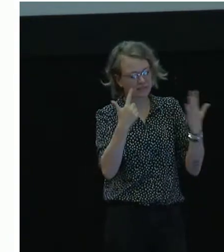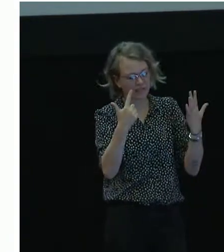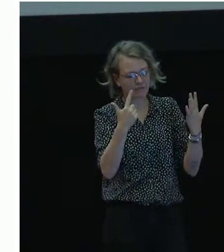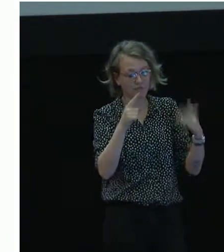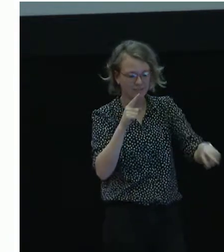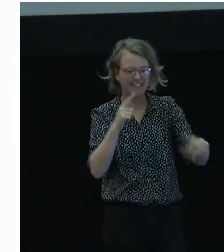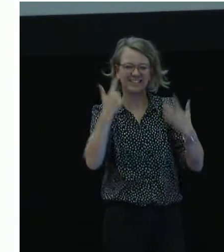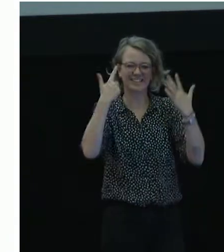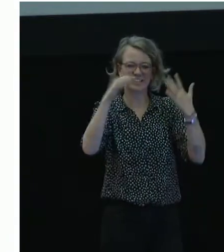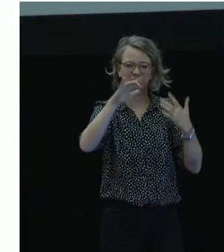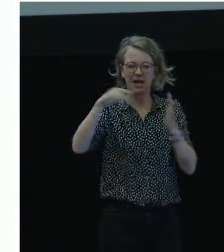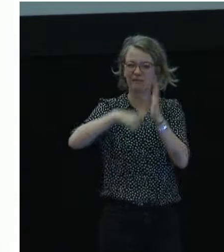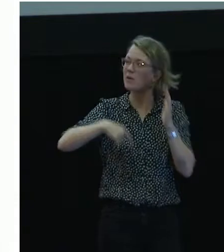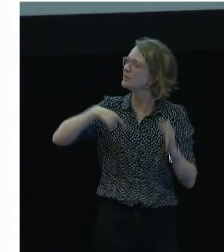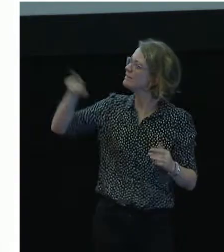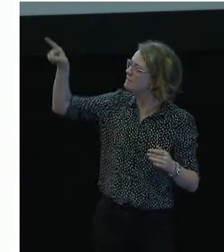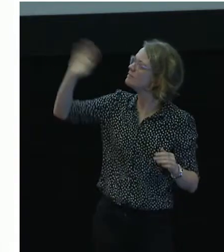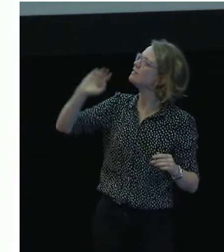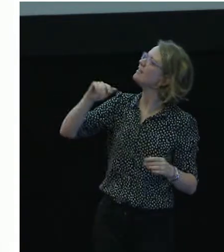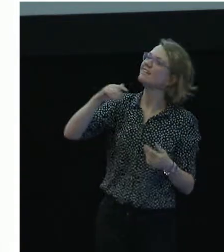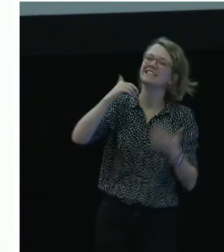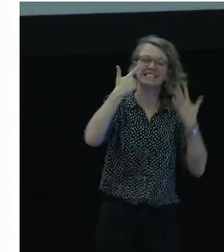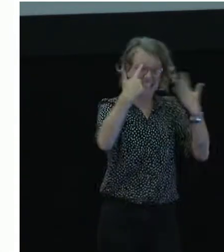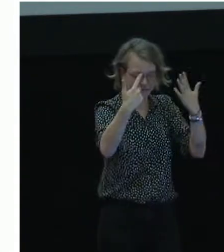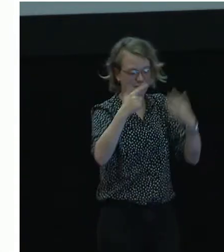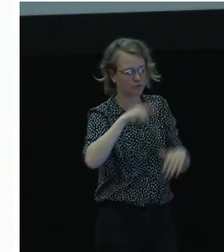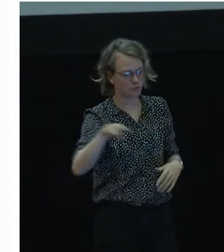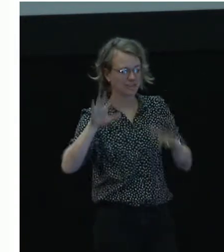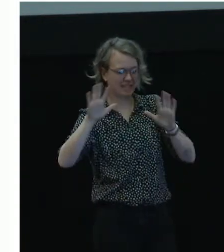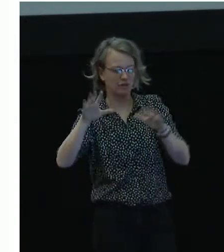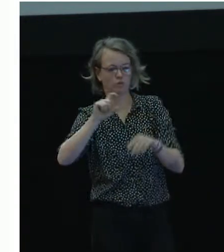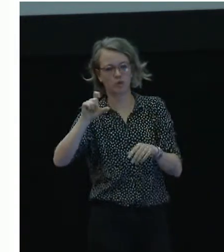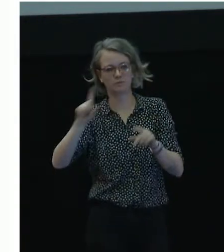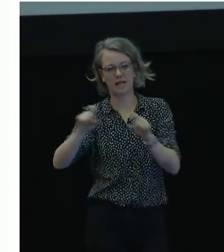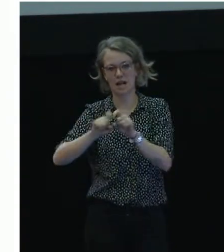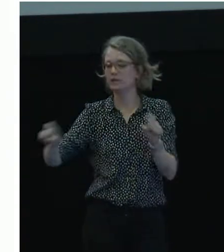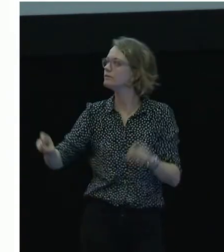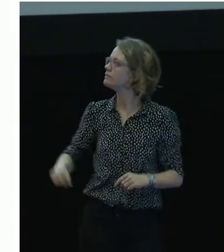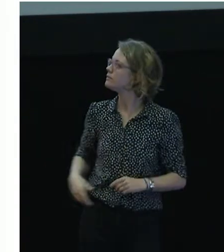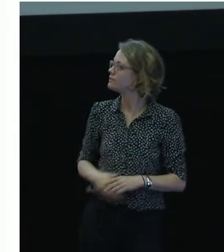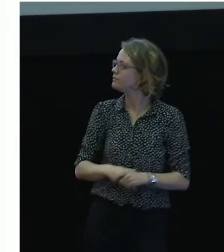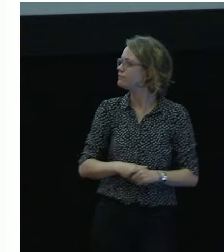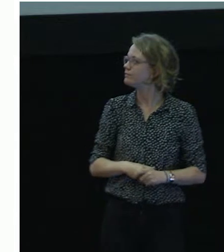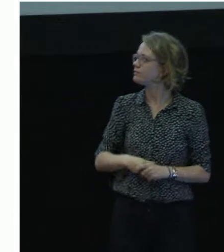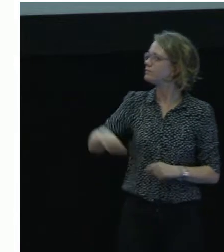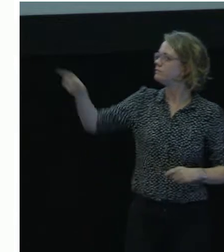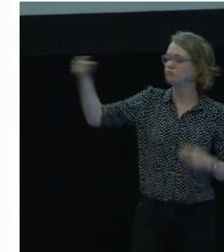short sentences. There's a typo there. It should be 7 to 10 words per